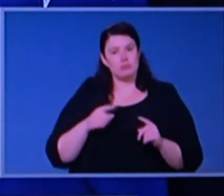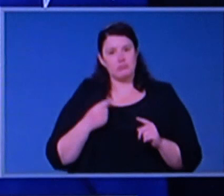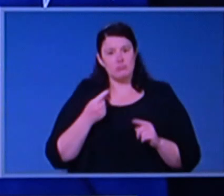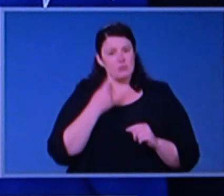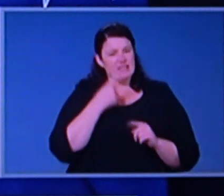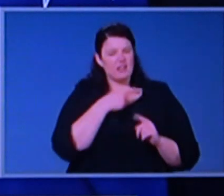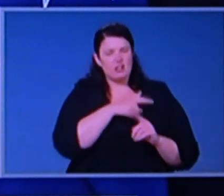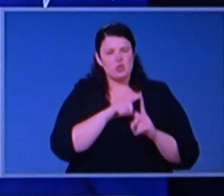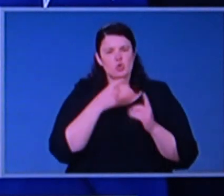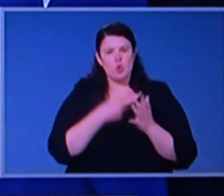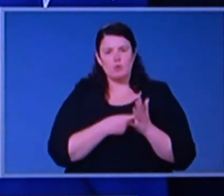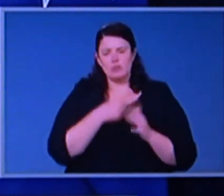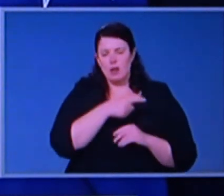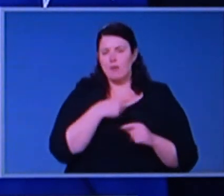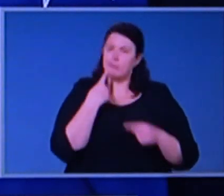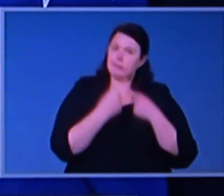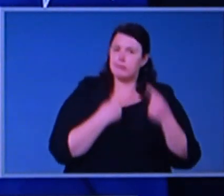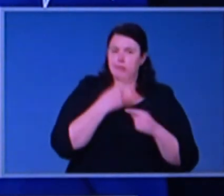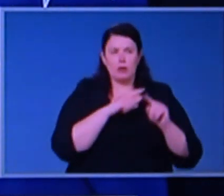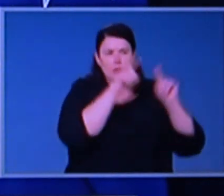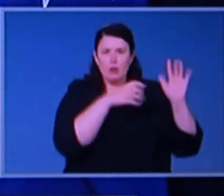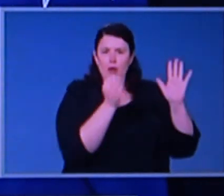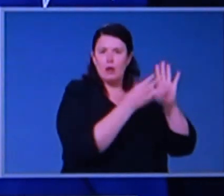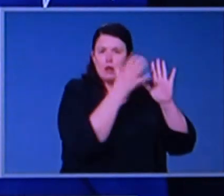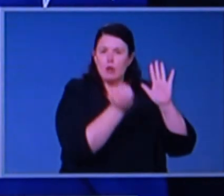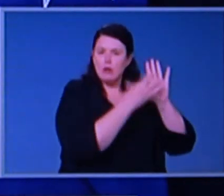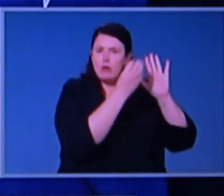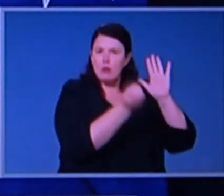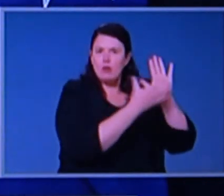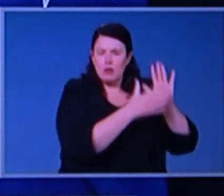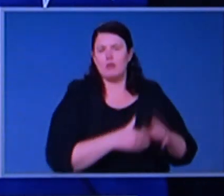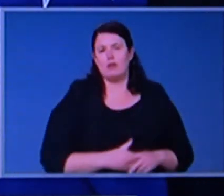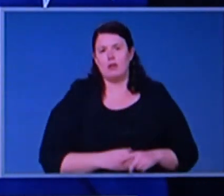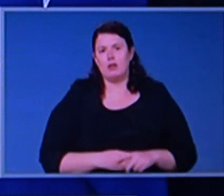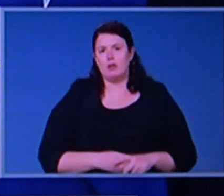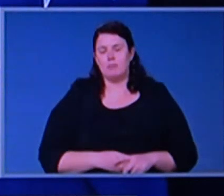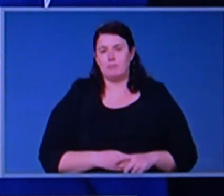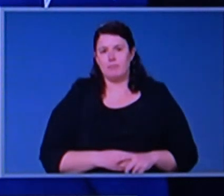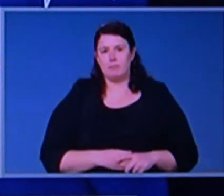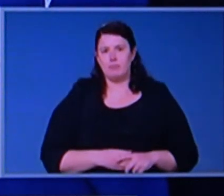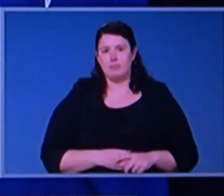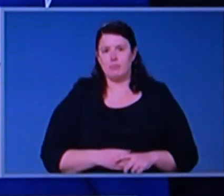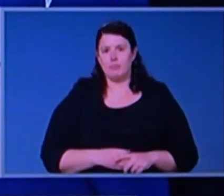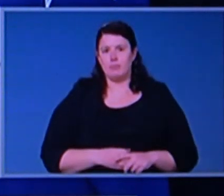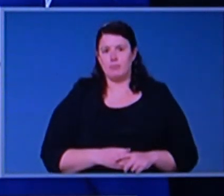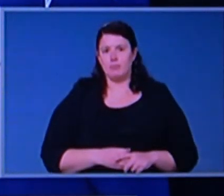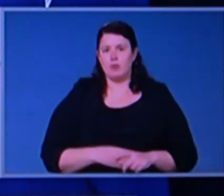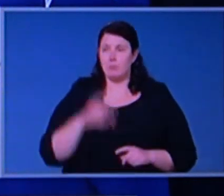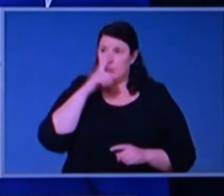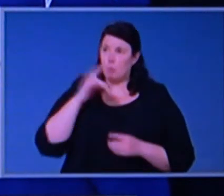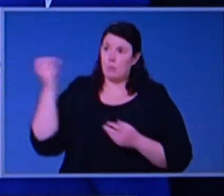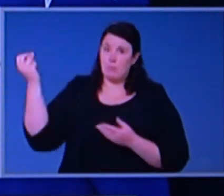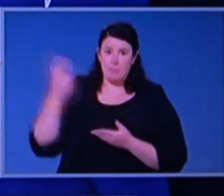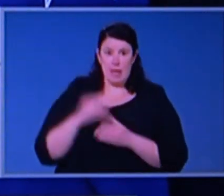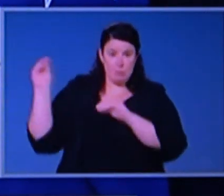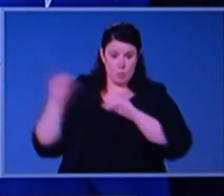Professor Murphy's modelling, moving into this sort of community phase off the repatriation phase, the